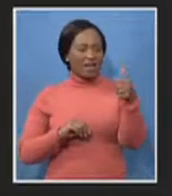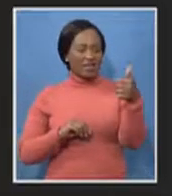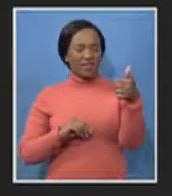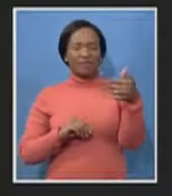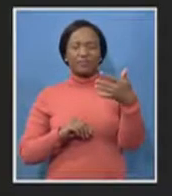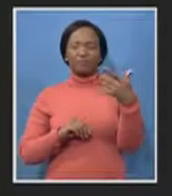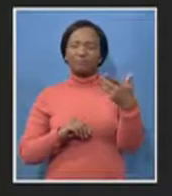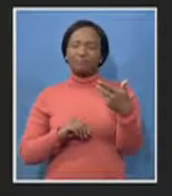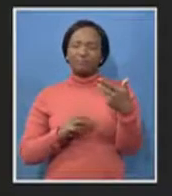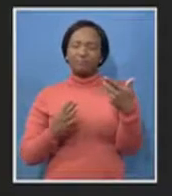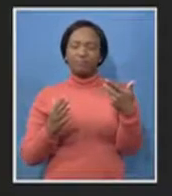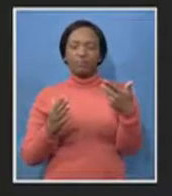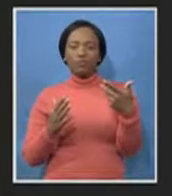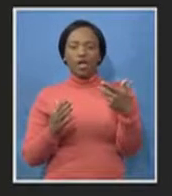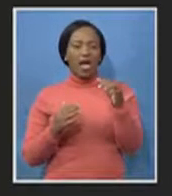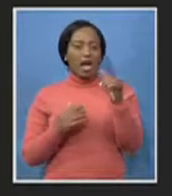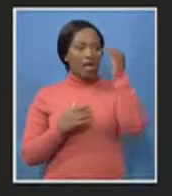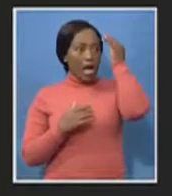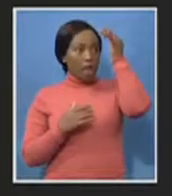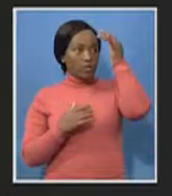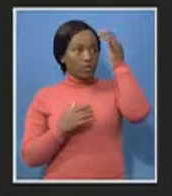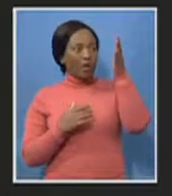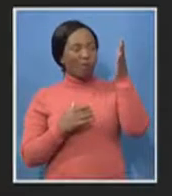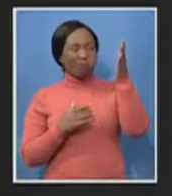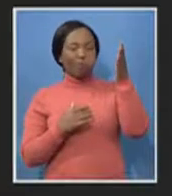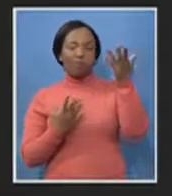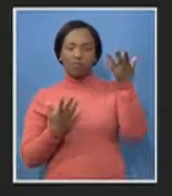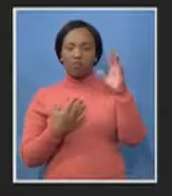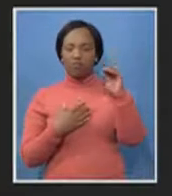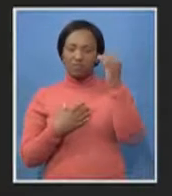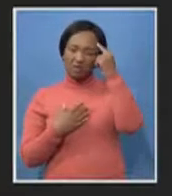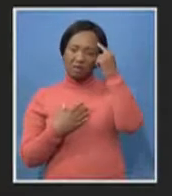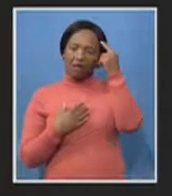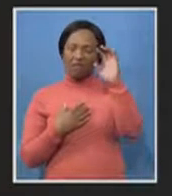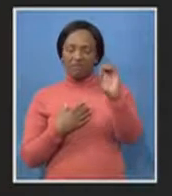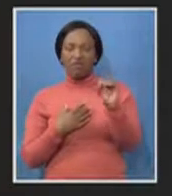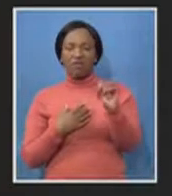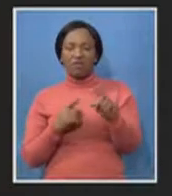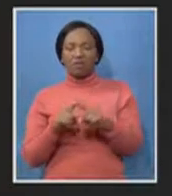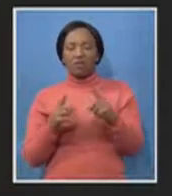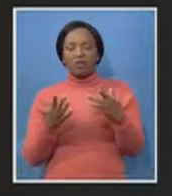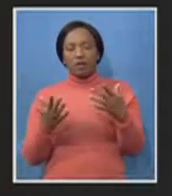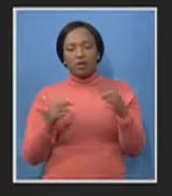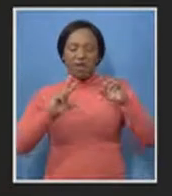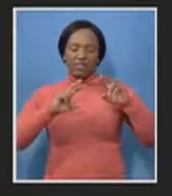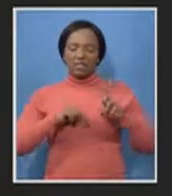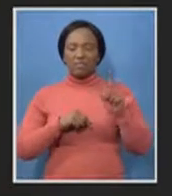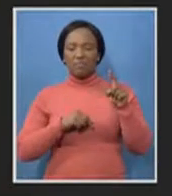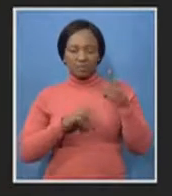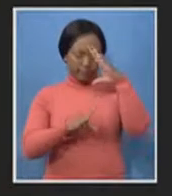out there that also need to be, I guess, investigated to some extent. But, I